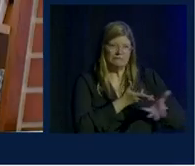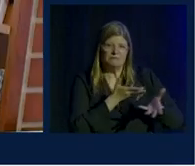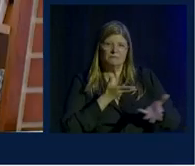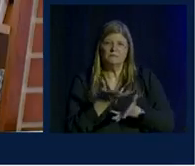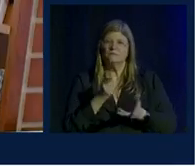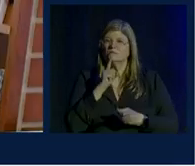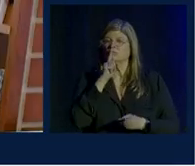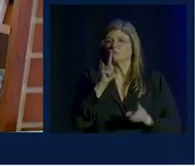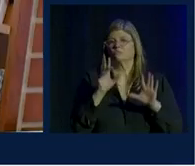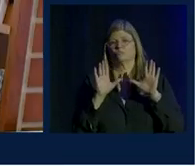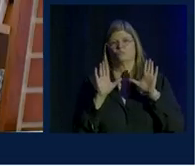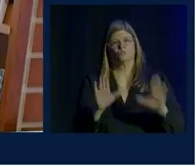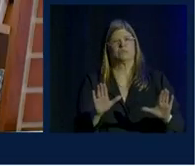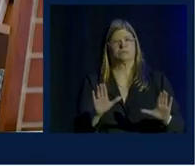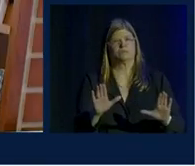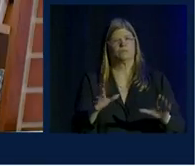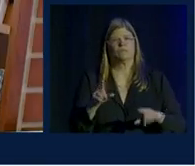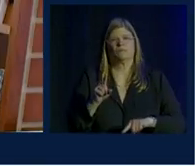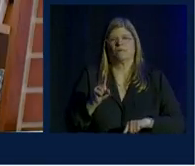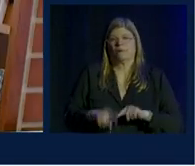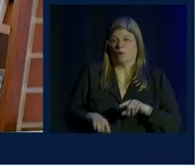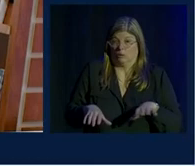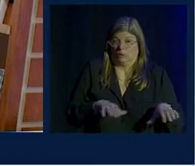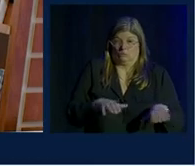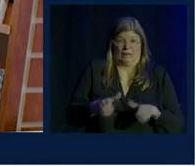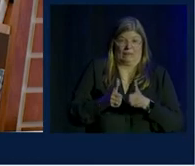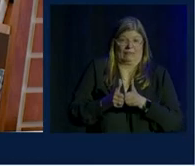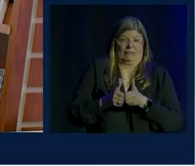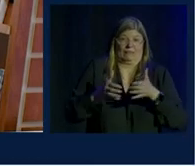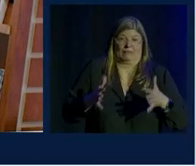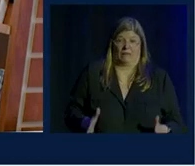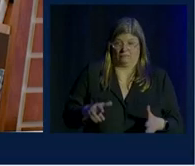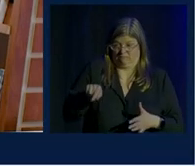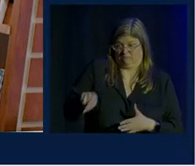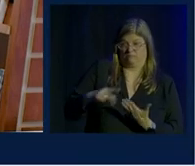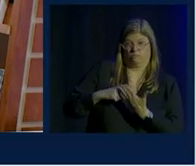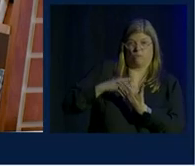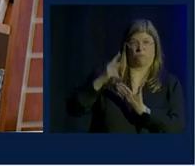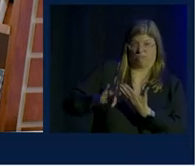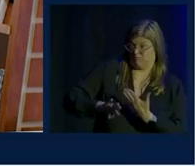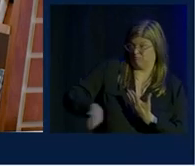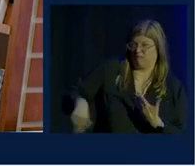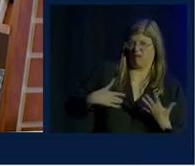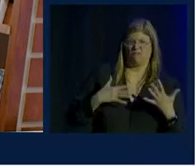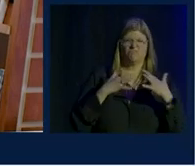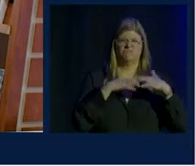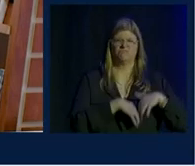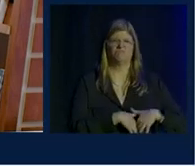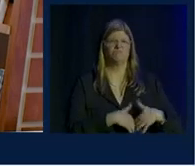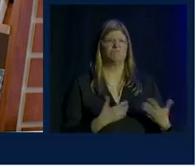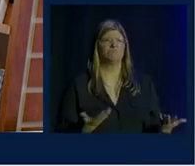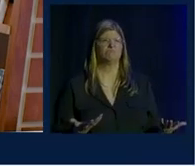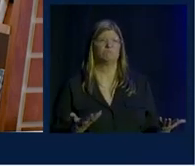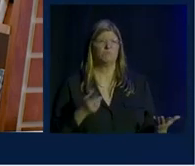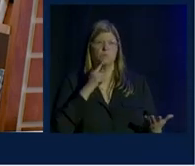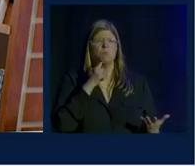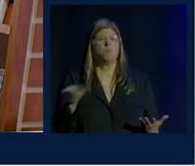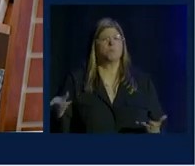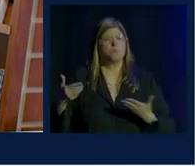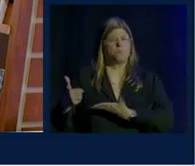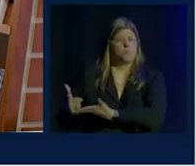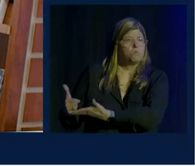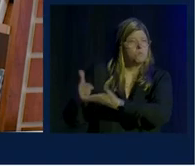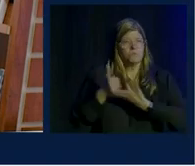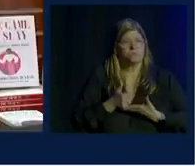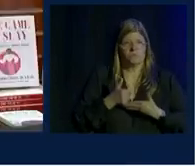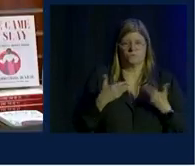wouldn't have been able to do it without it, and so we're so grateful for the opportunity to be recipients of the Great Street Grants, and so our customers can be impacted in an amazing